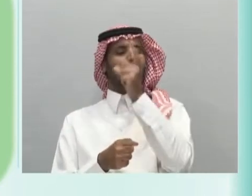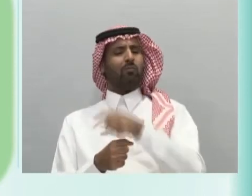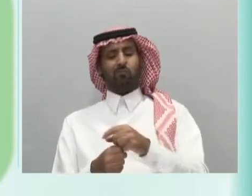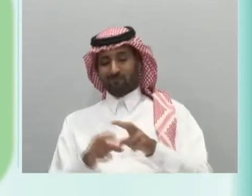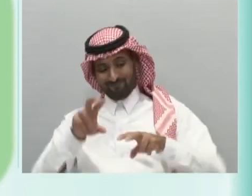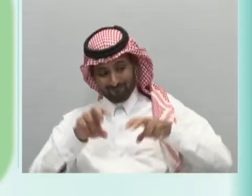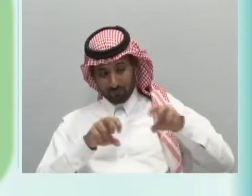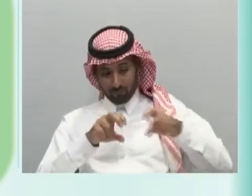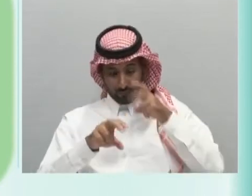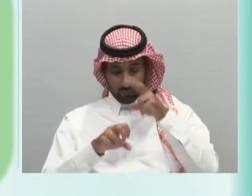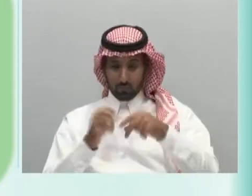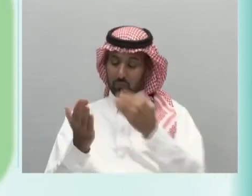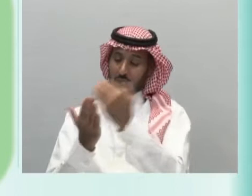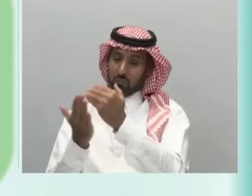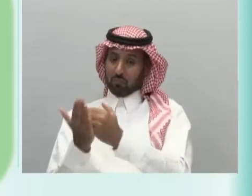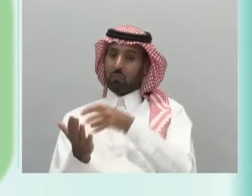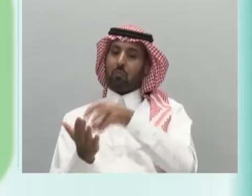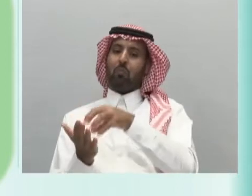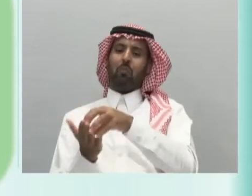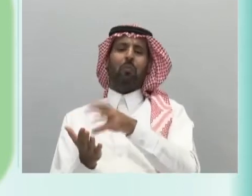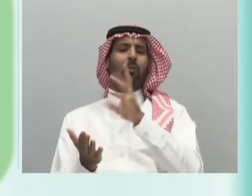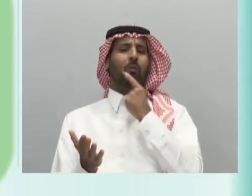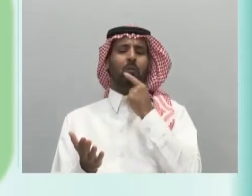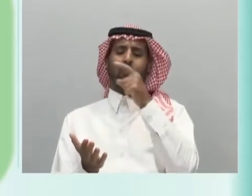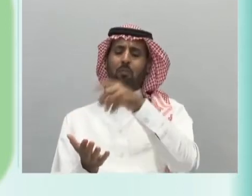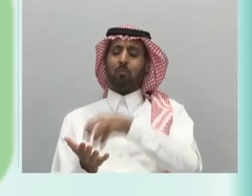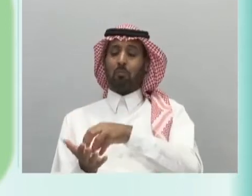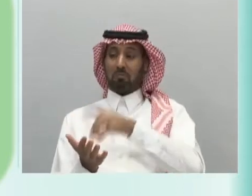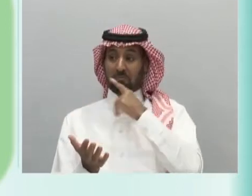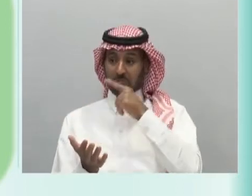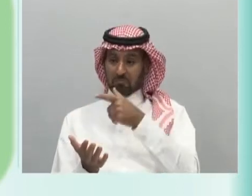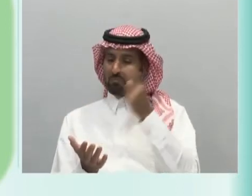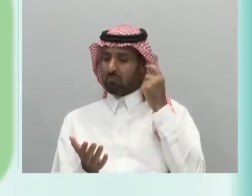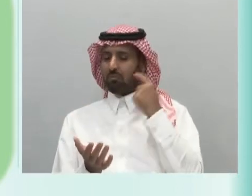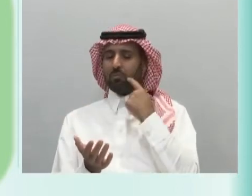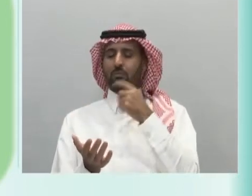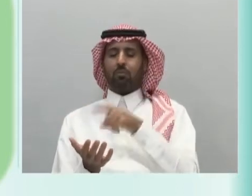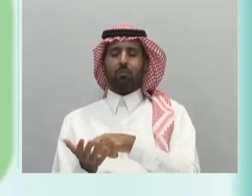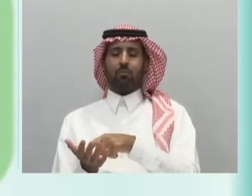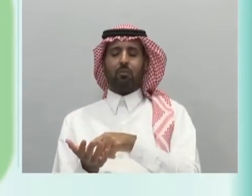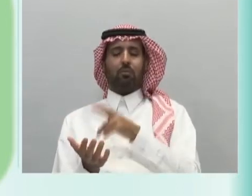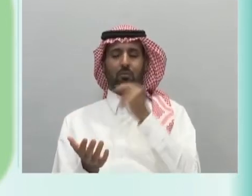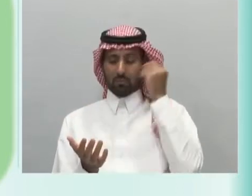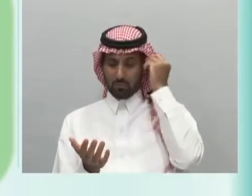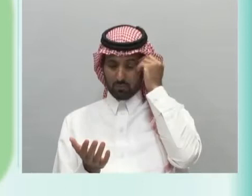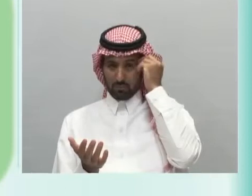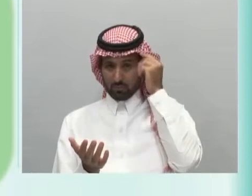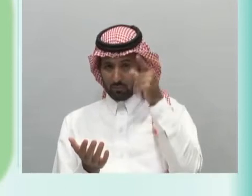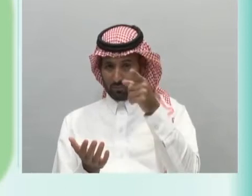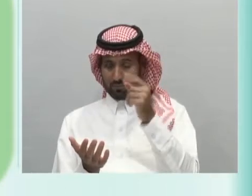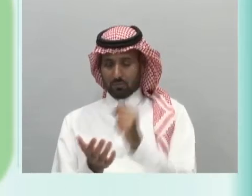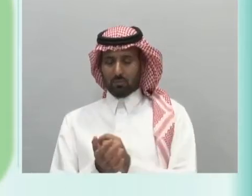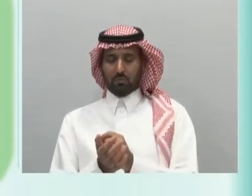research and make a poster promoting ecotourism in your country. So how to make it? This is what we will learn, inshallah, in